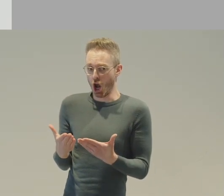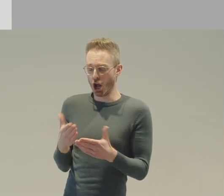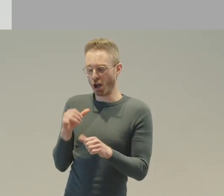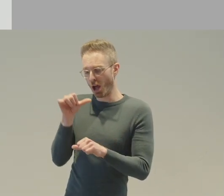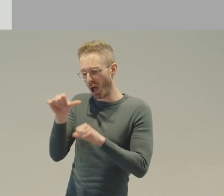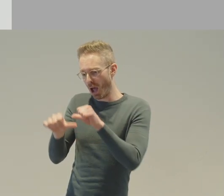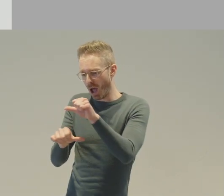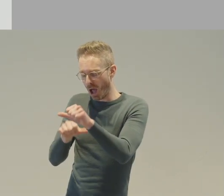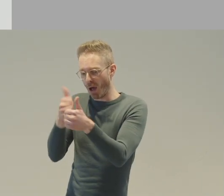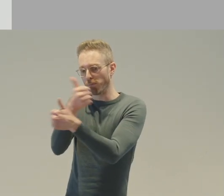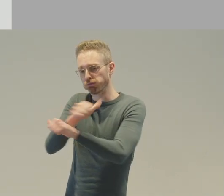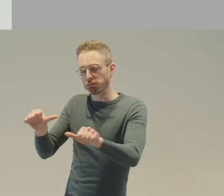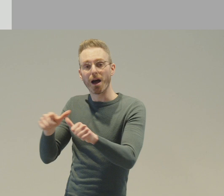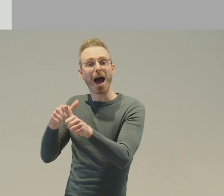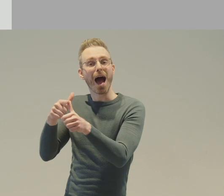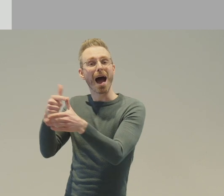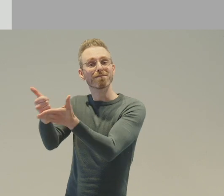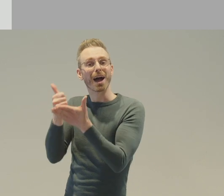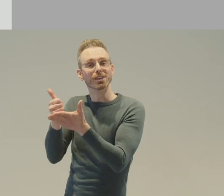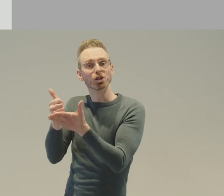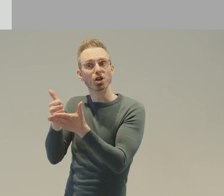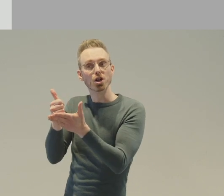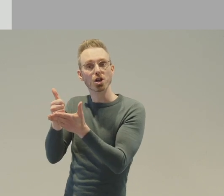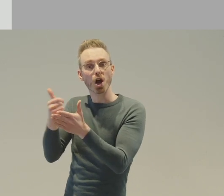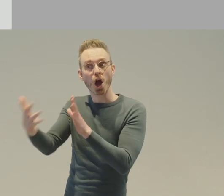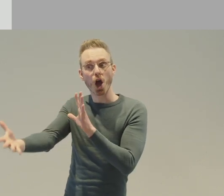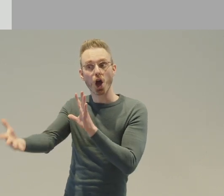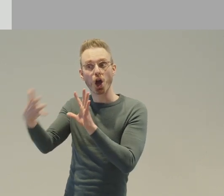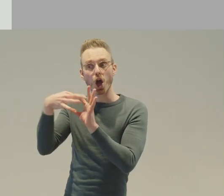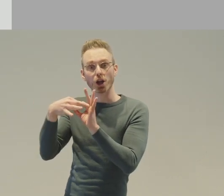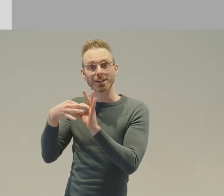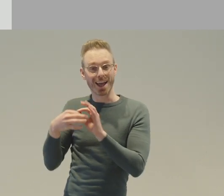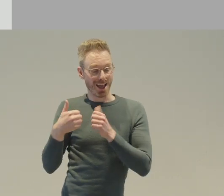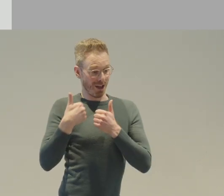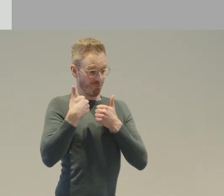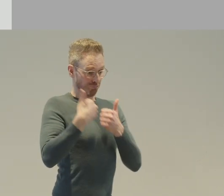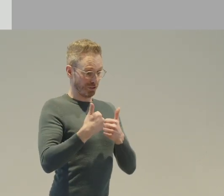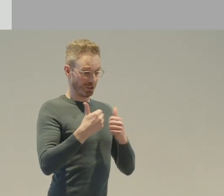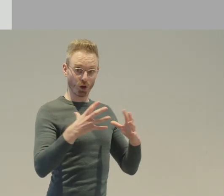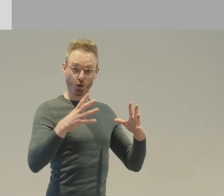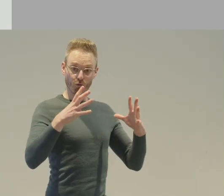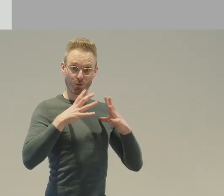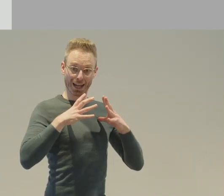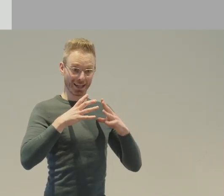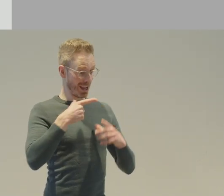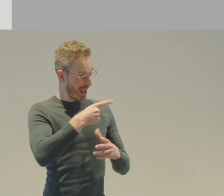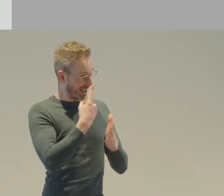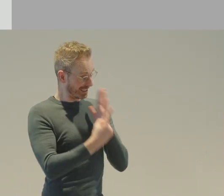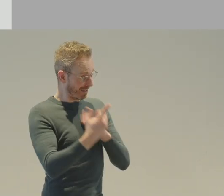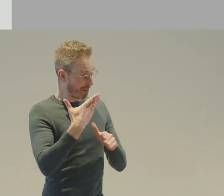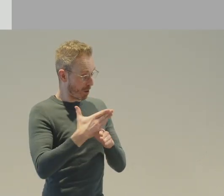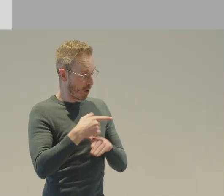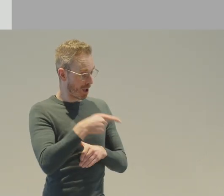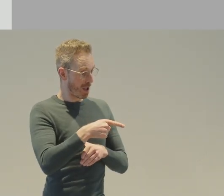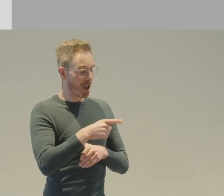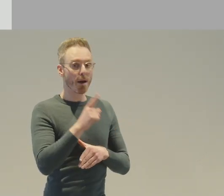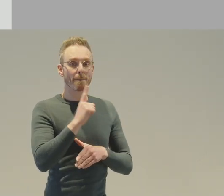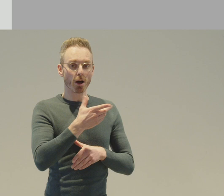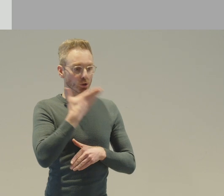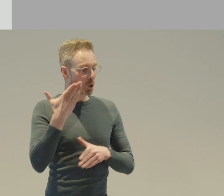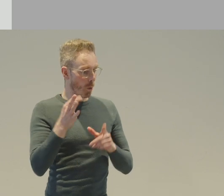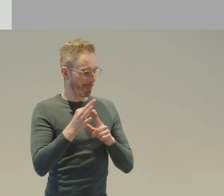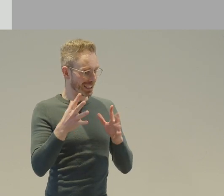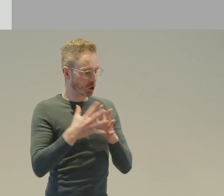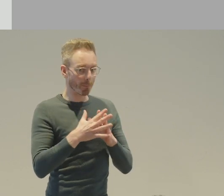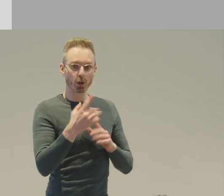finally gets in touch and they say, oh, great, you're self-employed, okay, cool, but they don't have a PW1 form, they don't